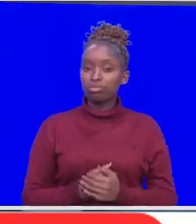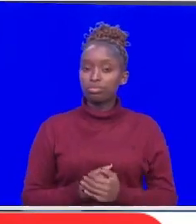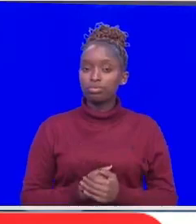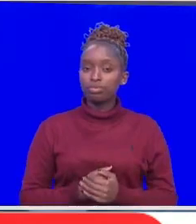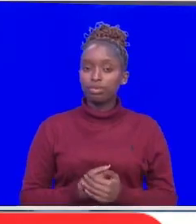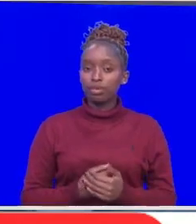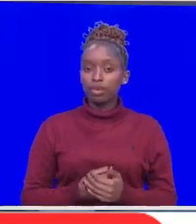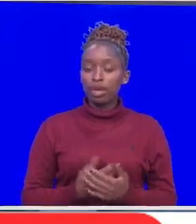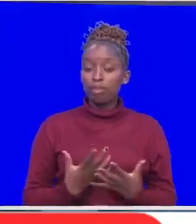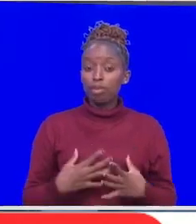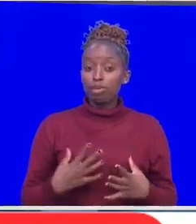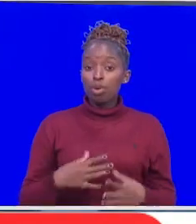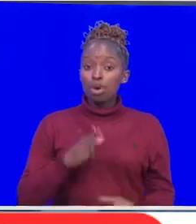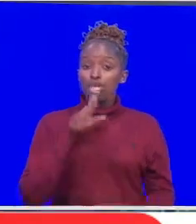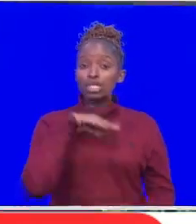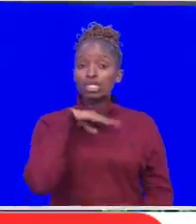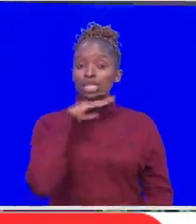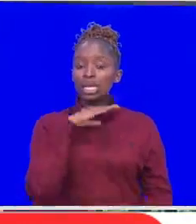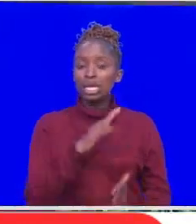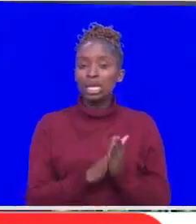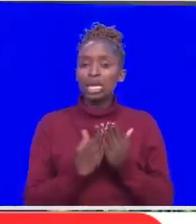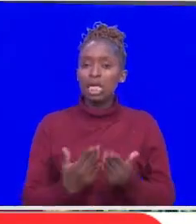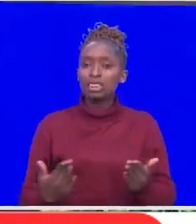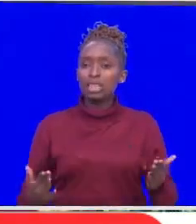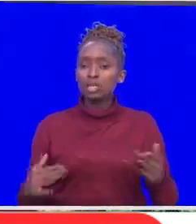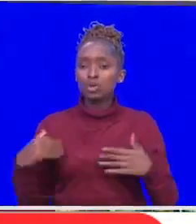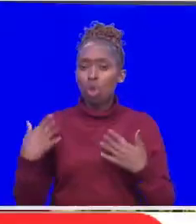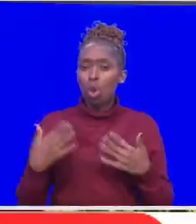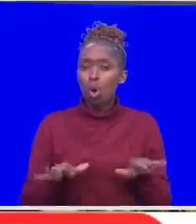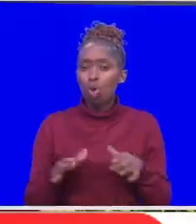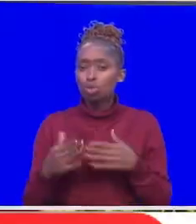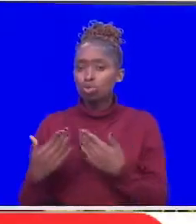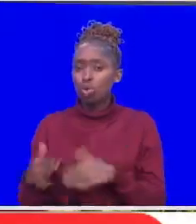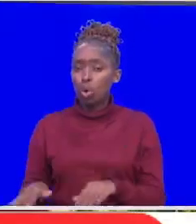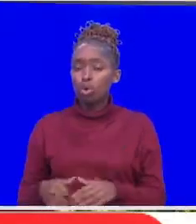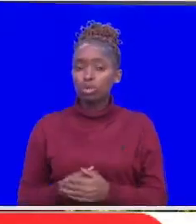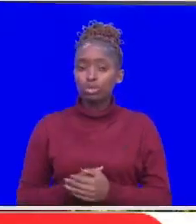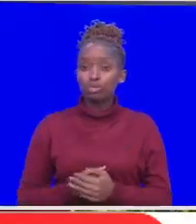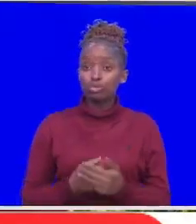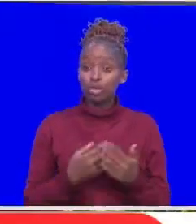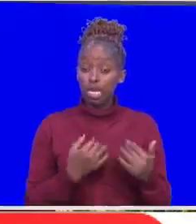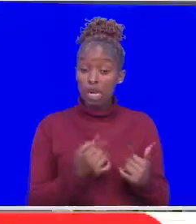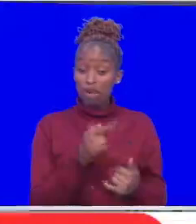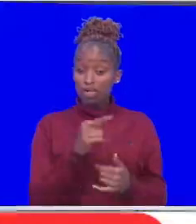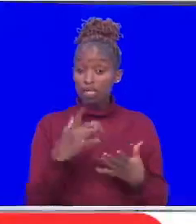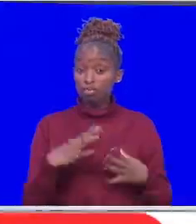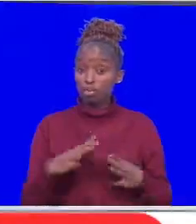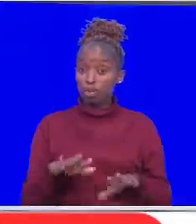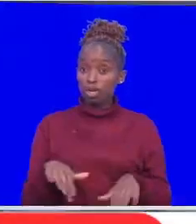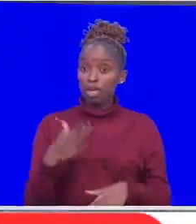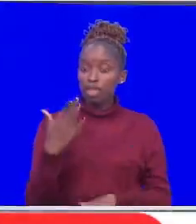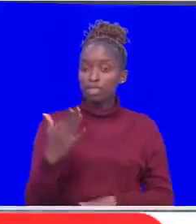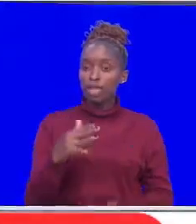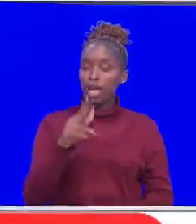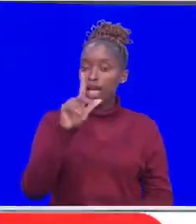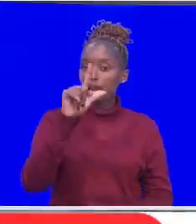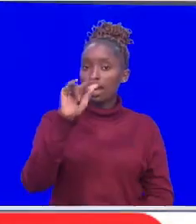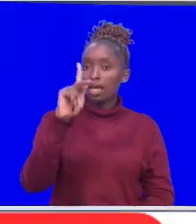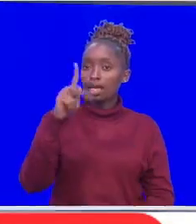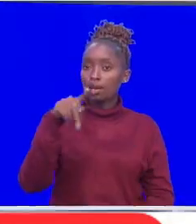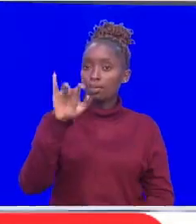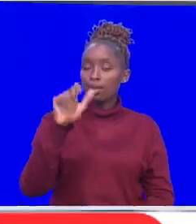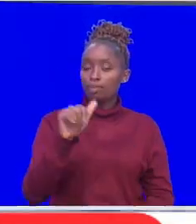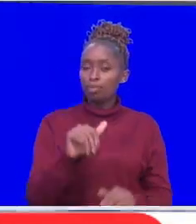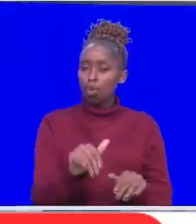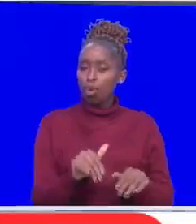of lives and assets and properties. For now, residents and especially farmers in Laikipia County are anxiously